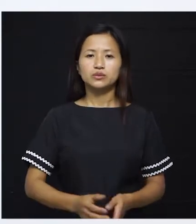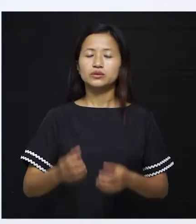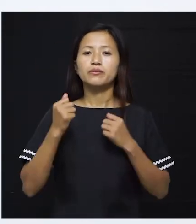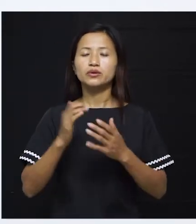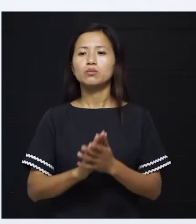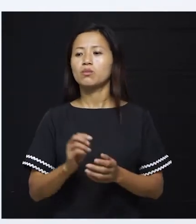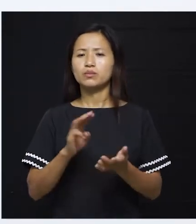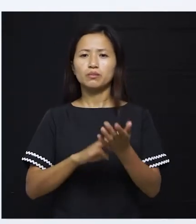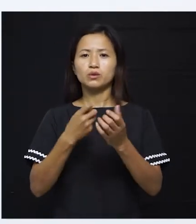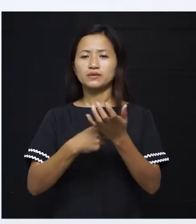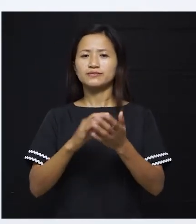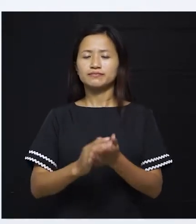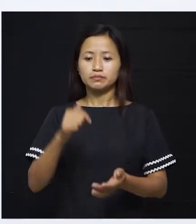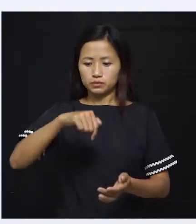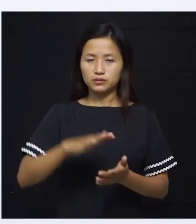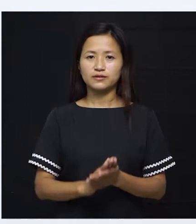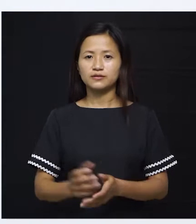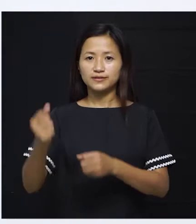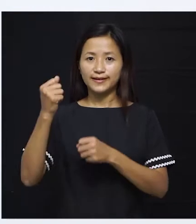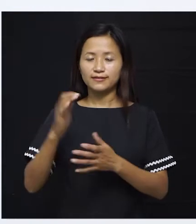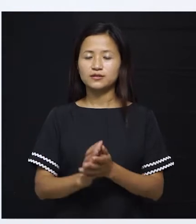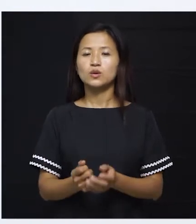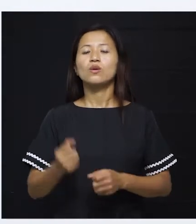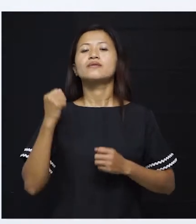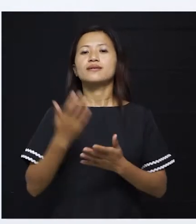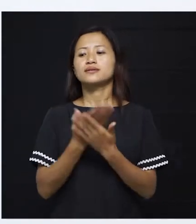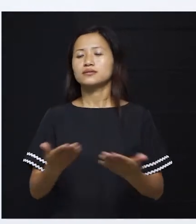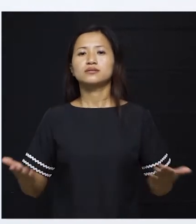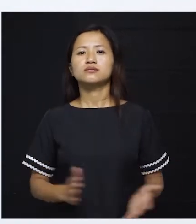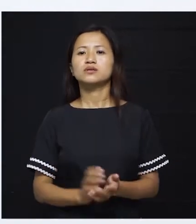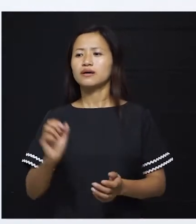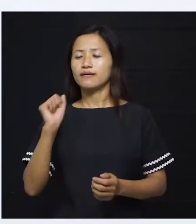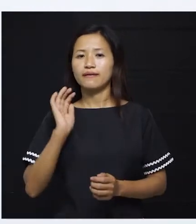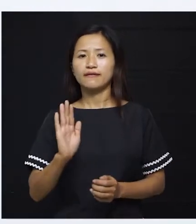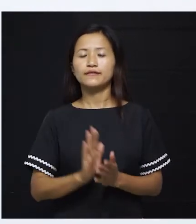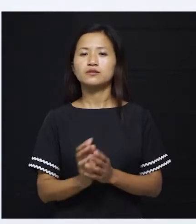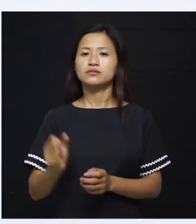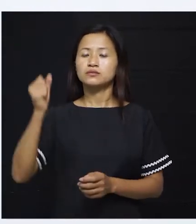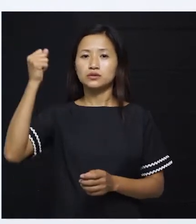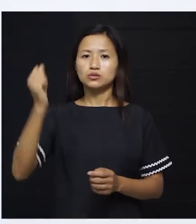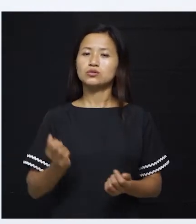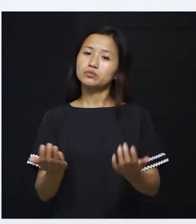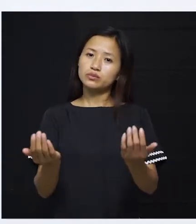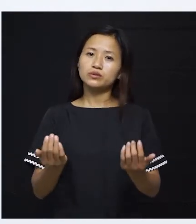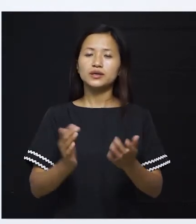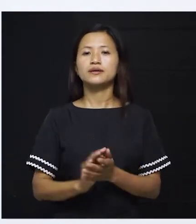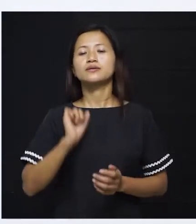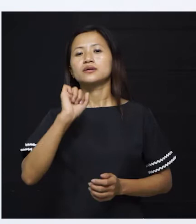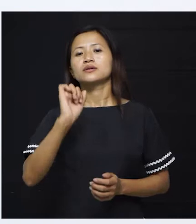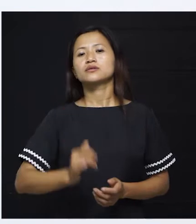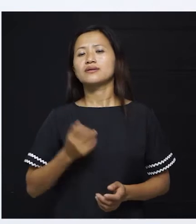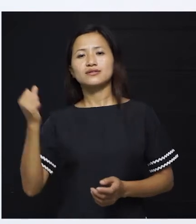those modern techniques and ammunition to protect themselves, yet they just have those dows to protect them. Those spears were